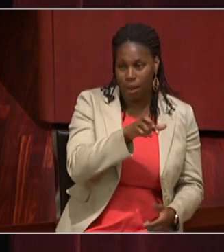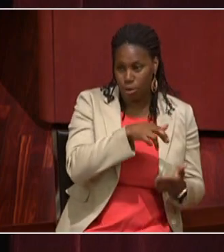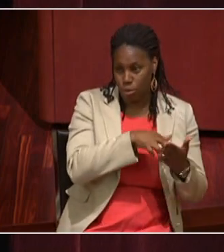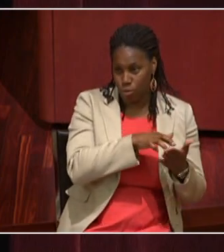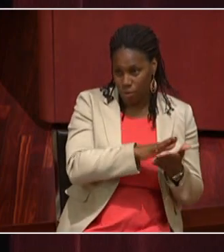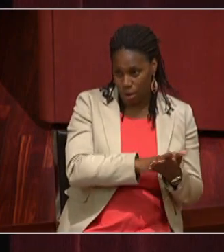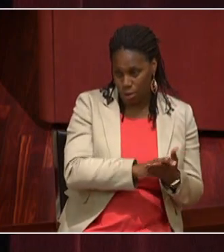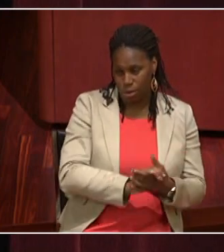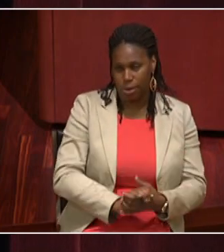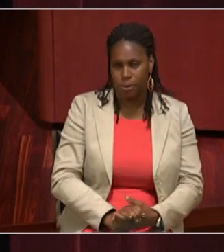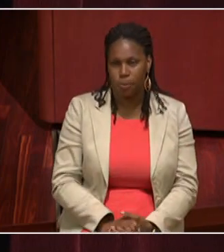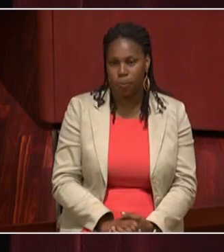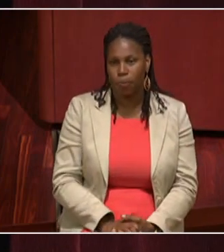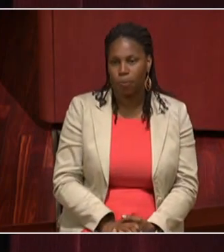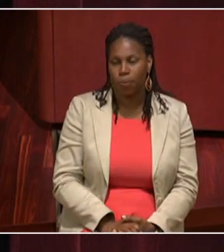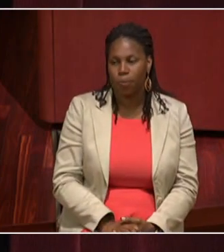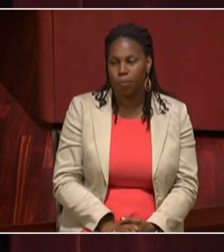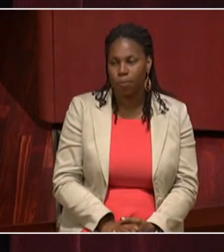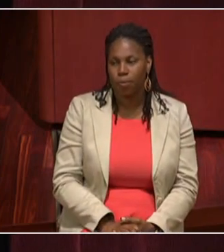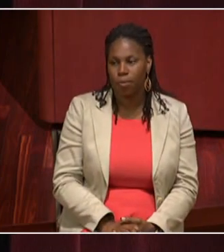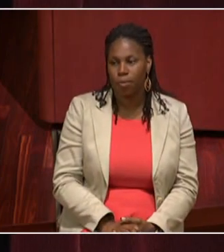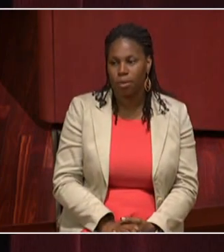has in their holdings.